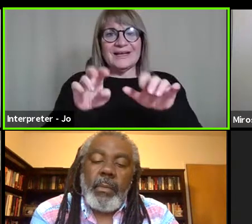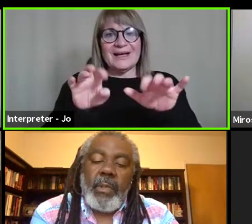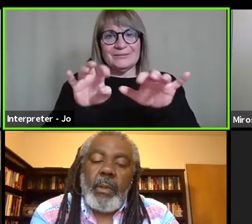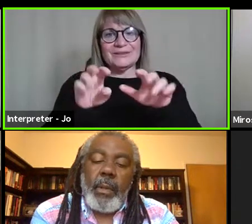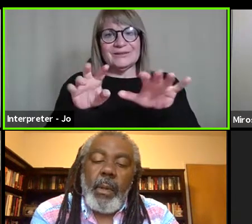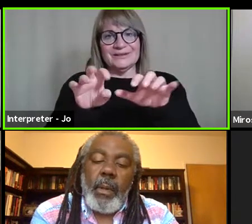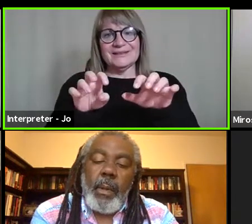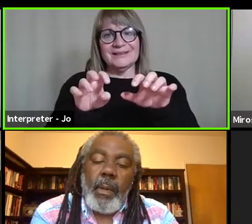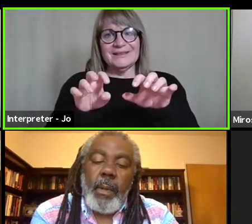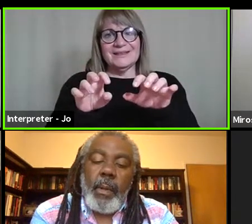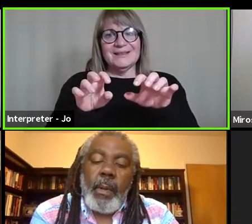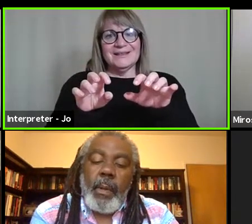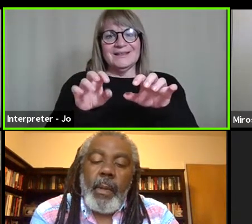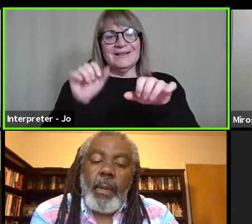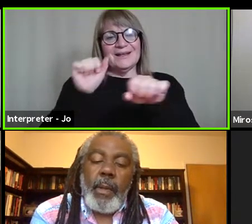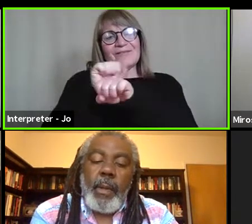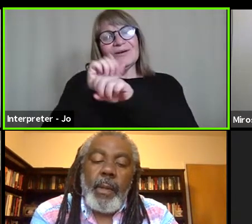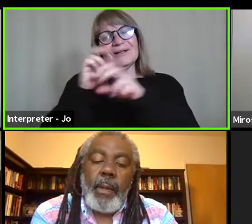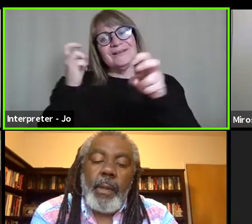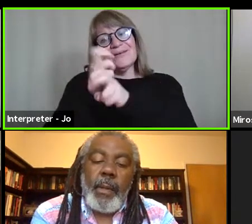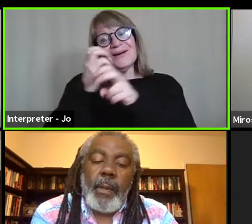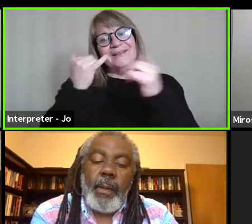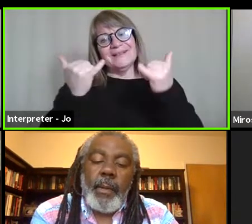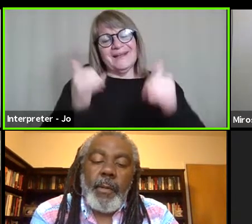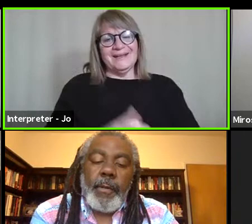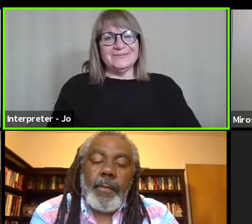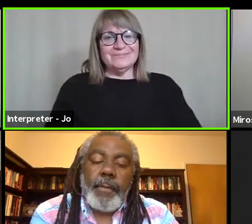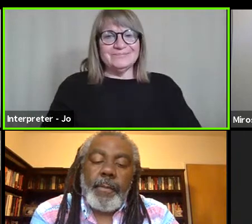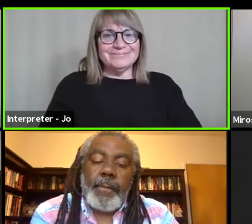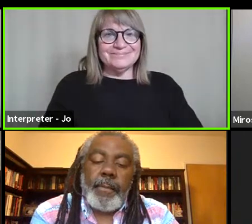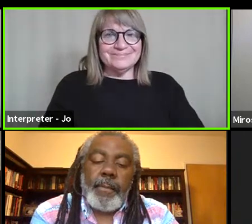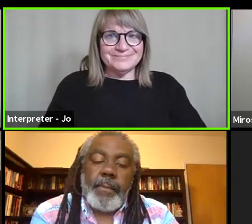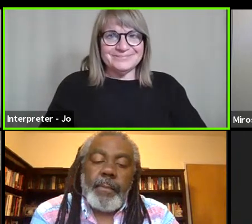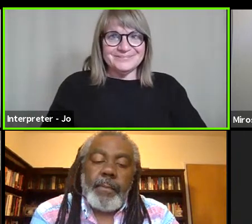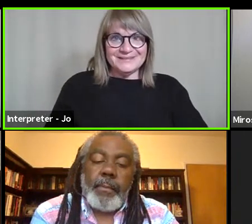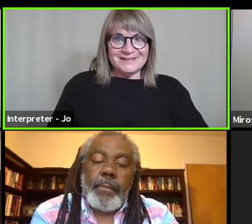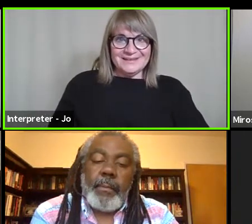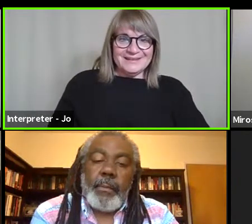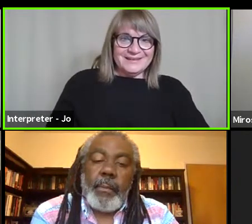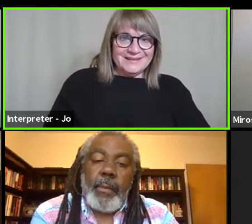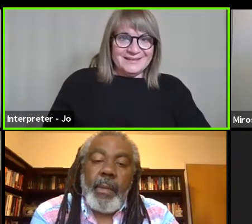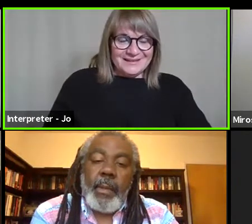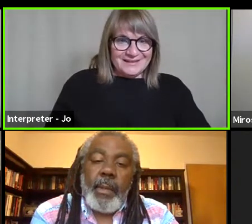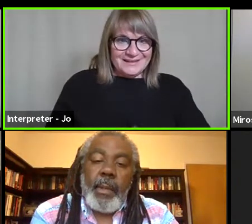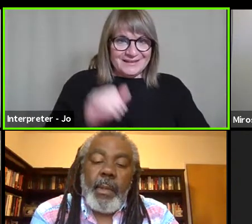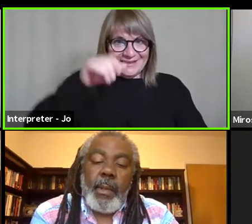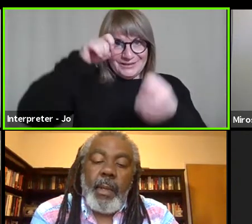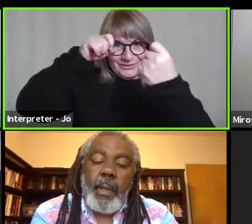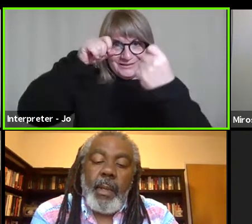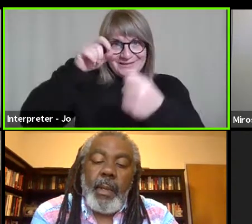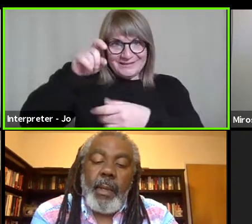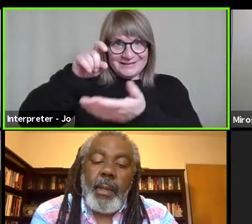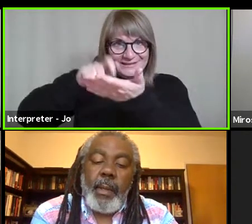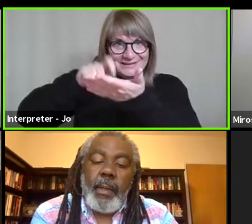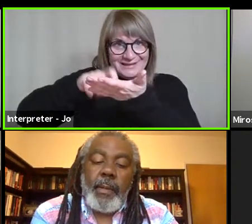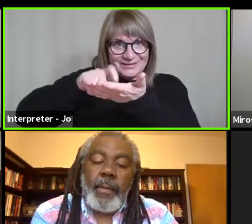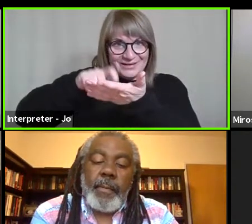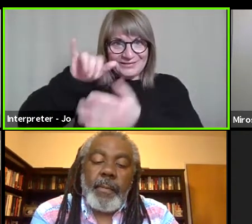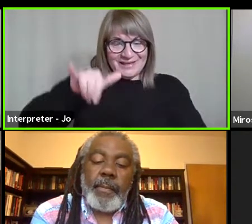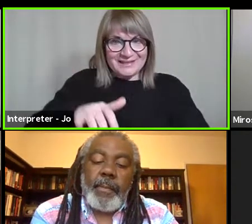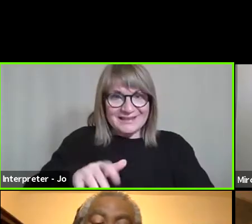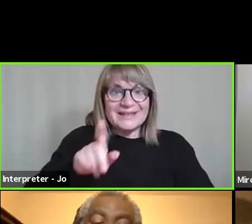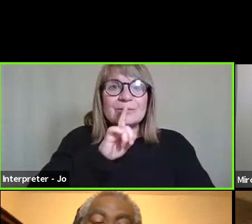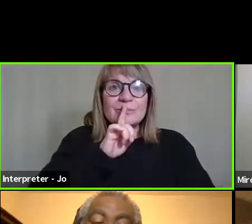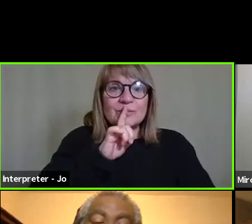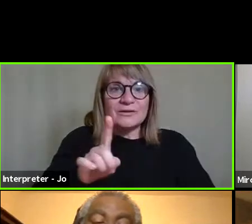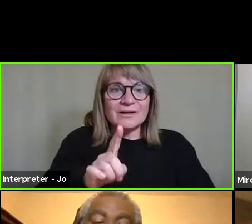have worked so hard today can you telegraph benedict can you unmute